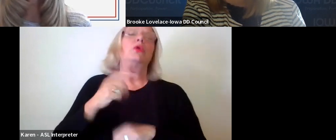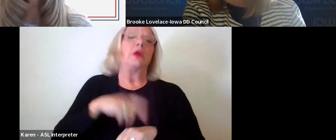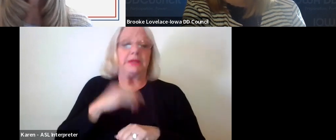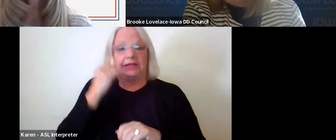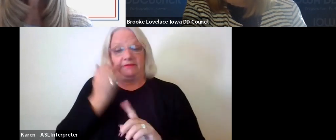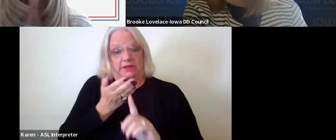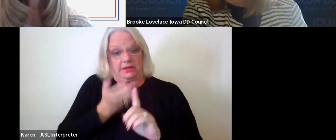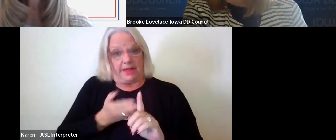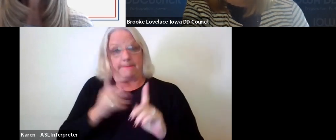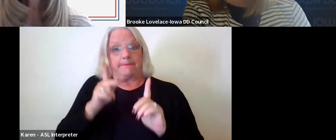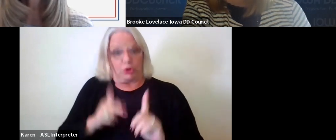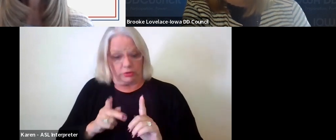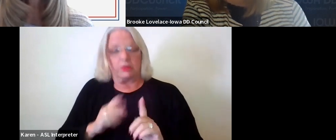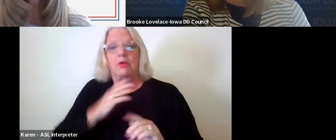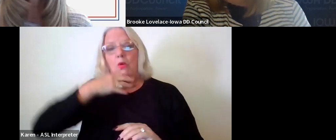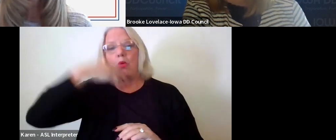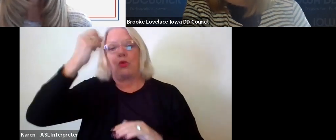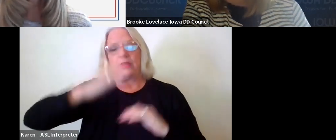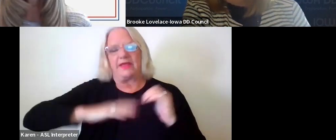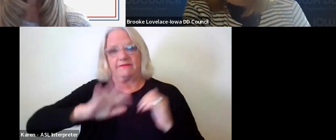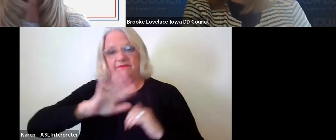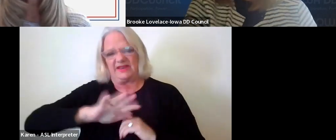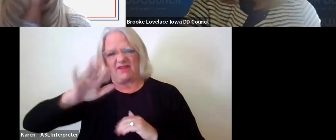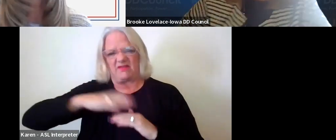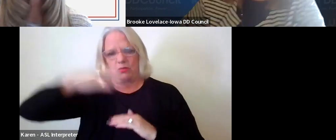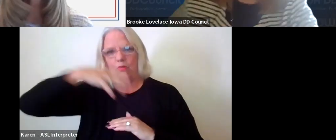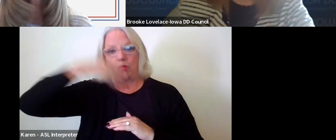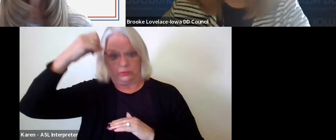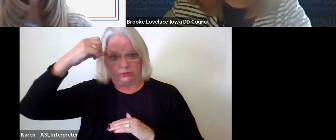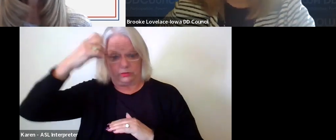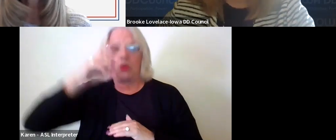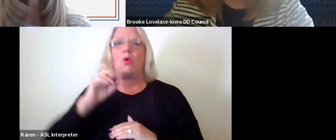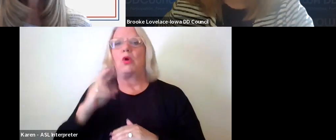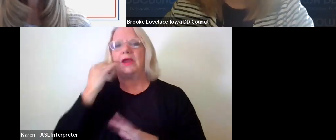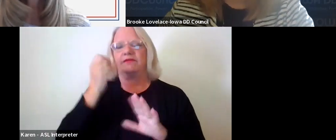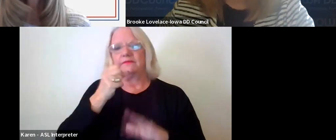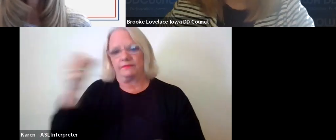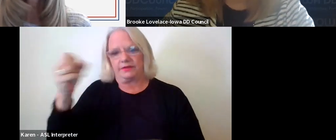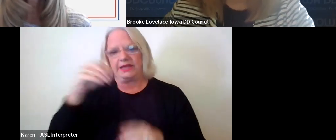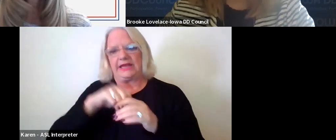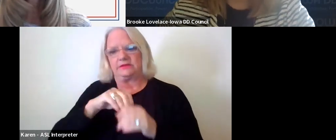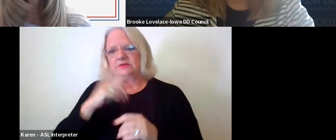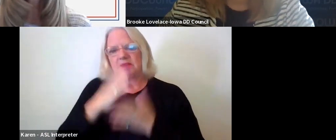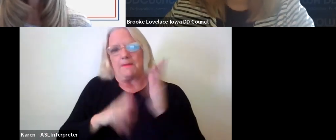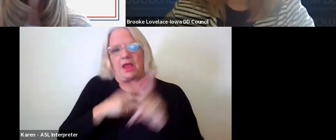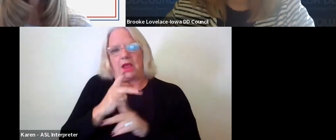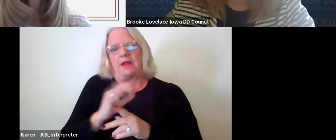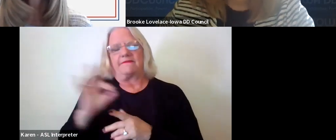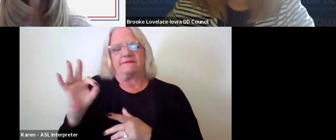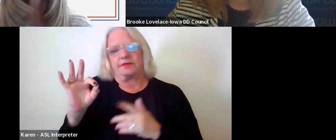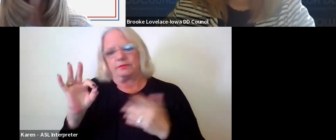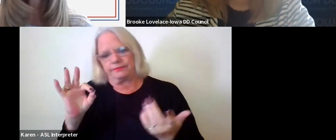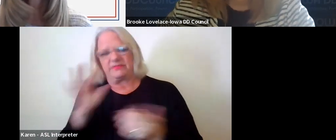where the individual is over the age of 55 or there's been an institution involved in their care. So again, we have